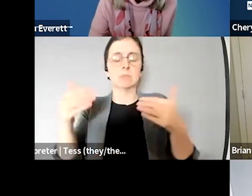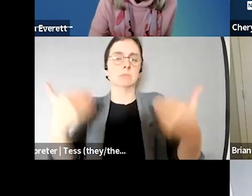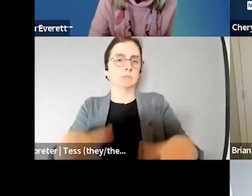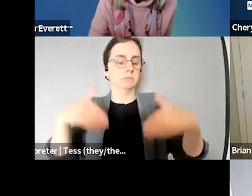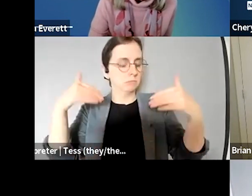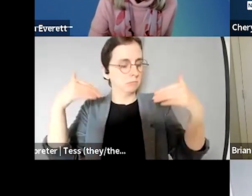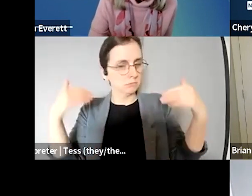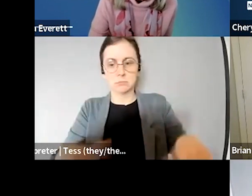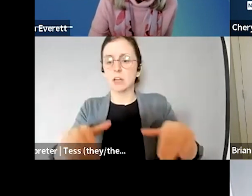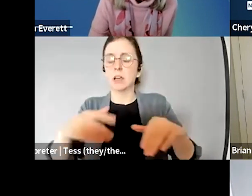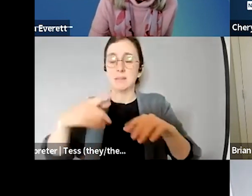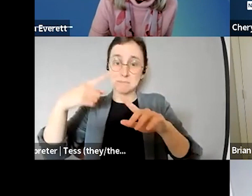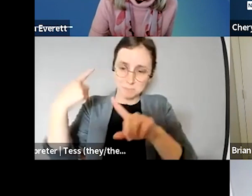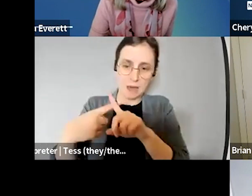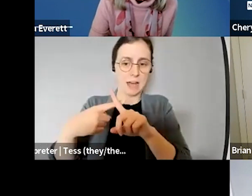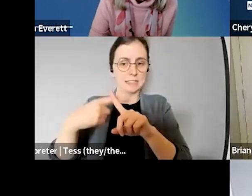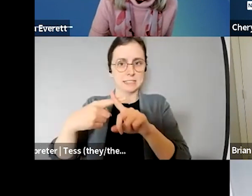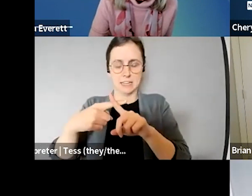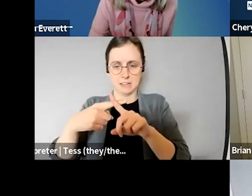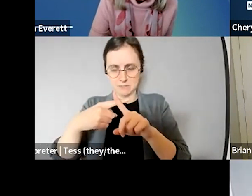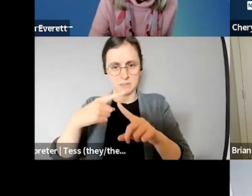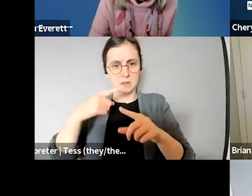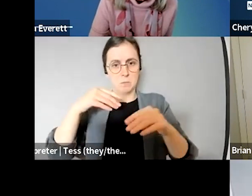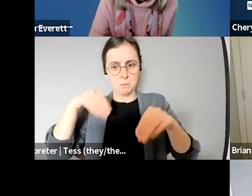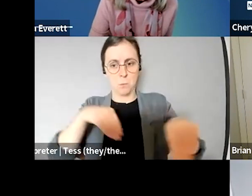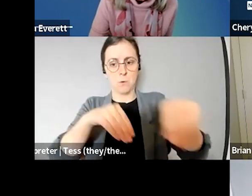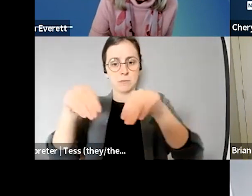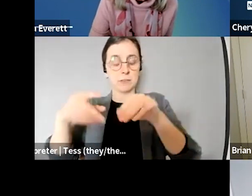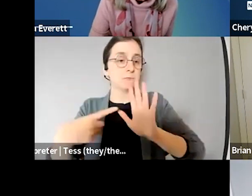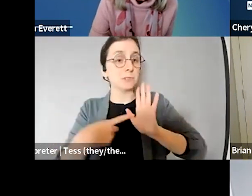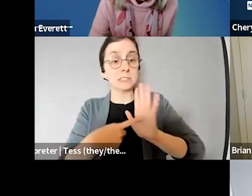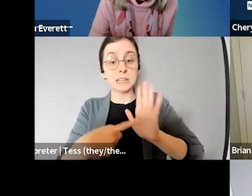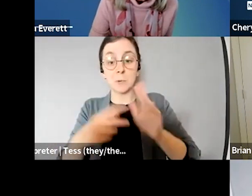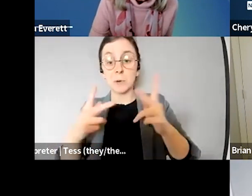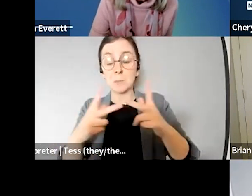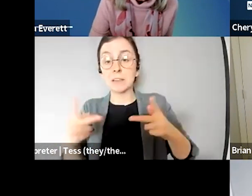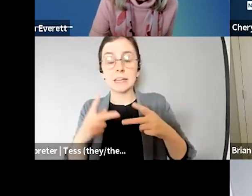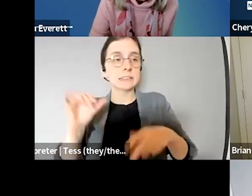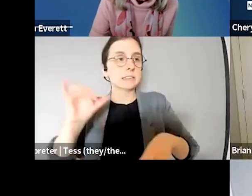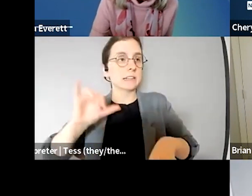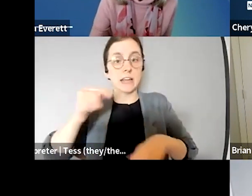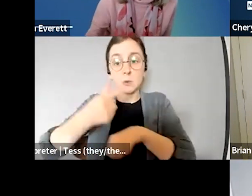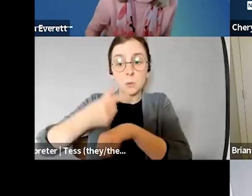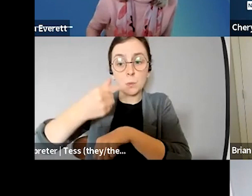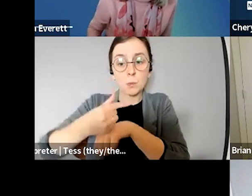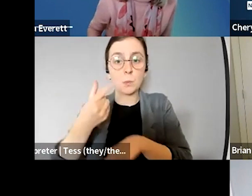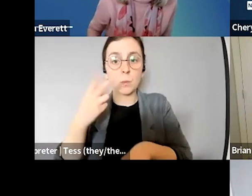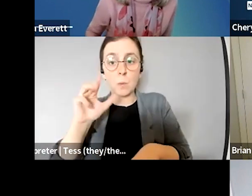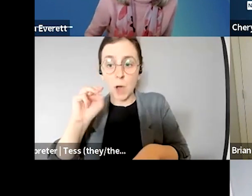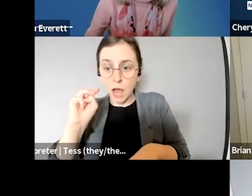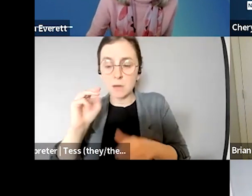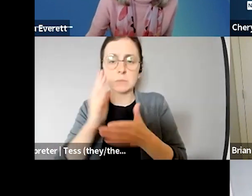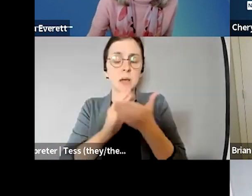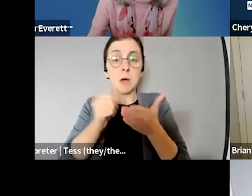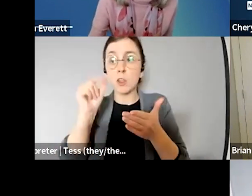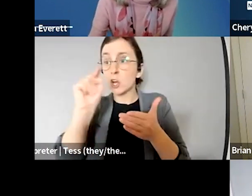movement forward, because what we've seen is that places like Palau and looking at Guam and some of the other areas, they